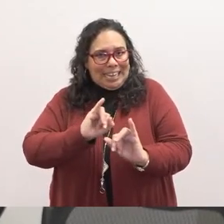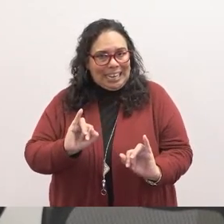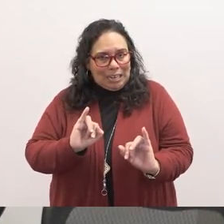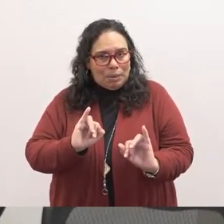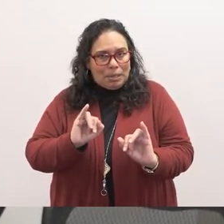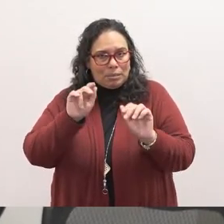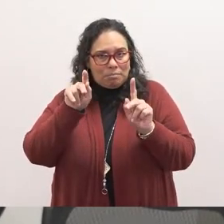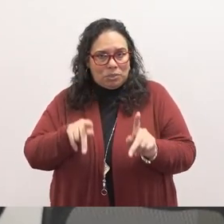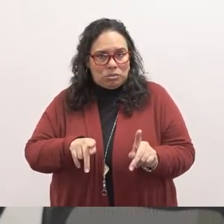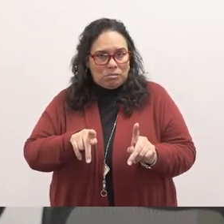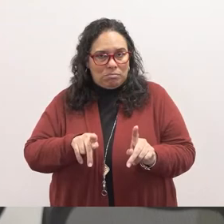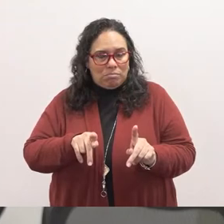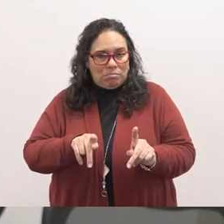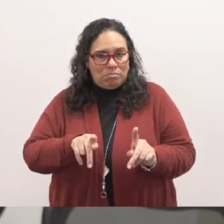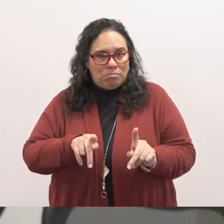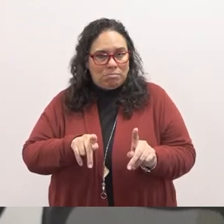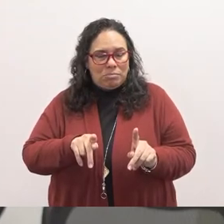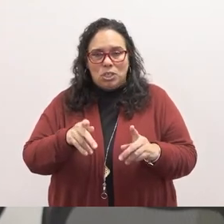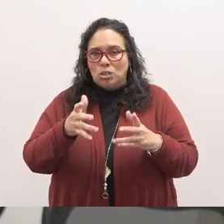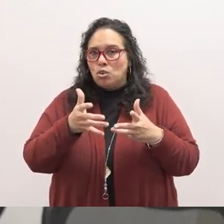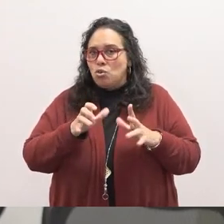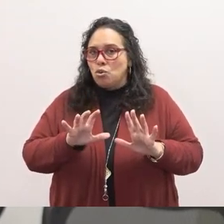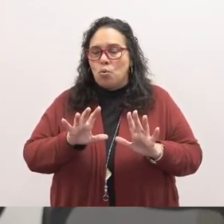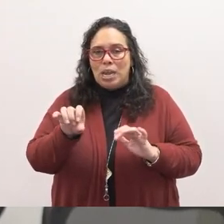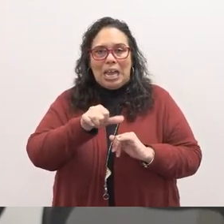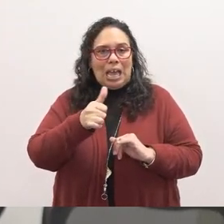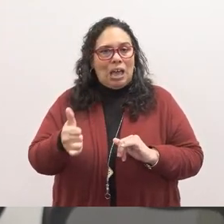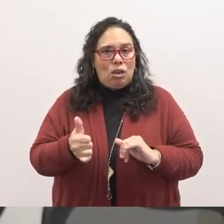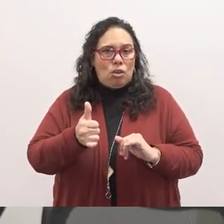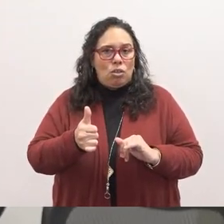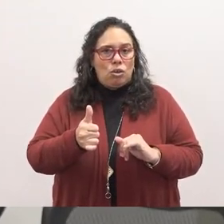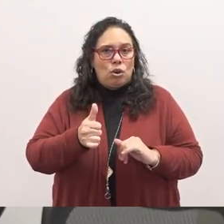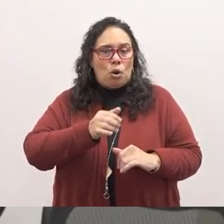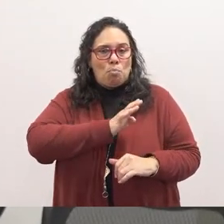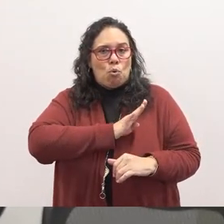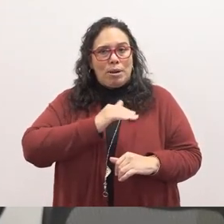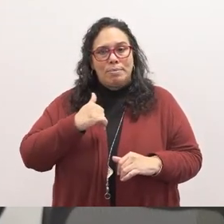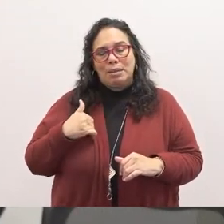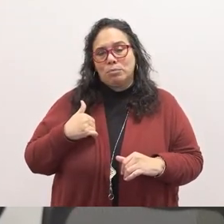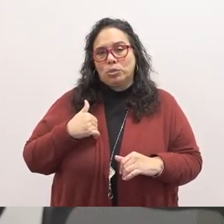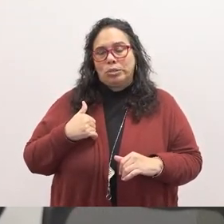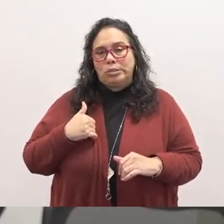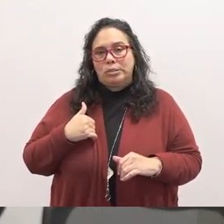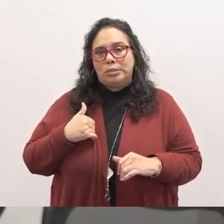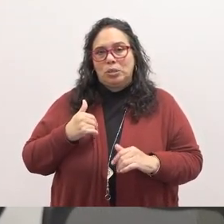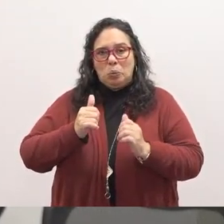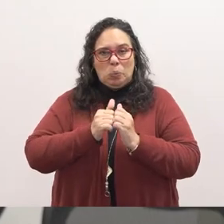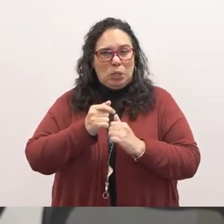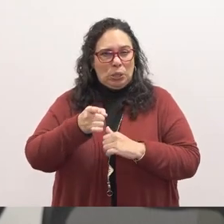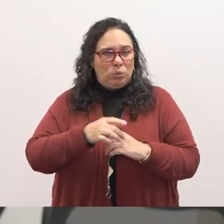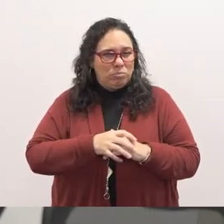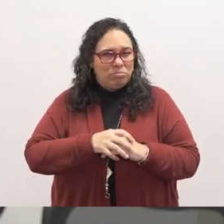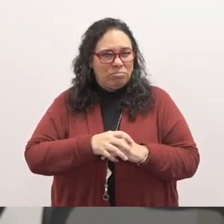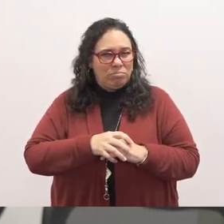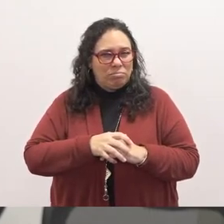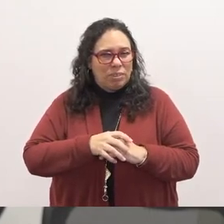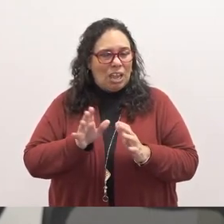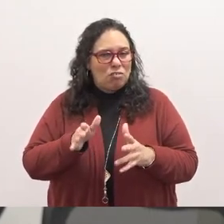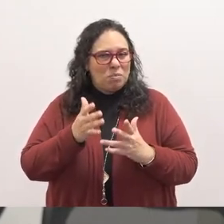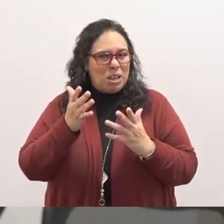board, and I would recommend you don't want to have any other board member. I mean, it wouldn't be against the law to have one other board member with you, but I would recommend